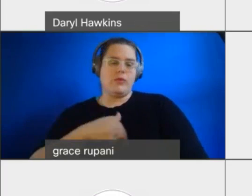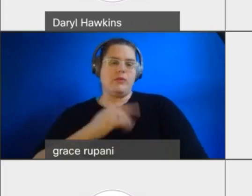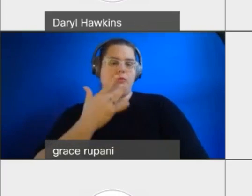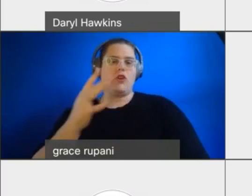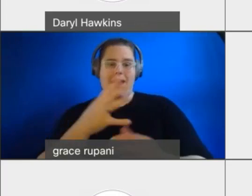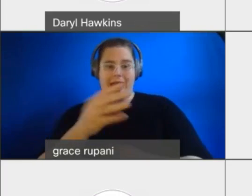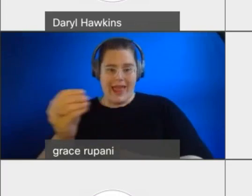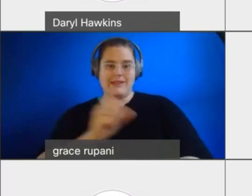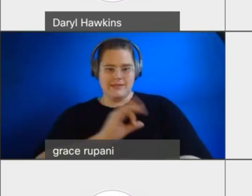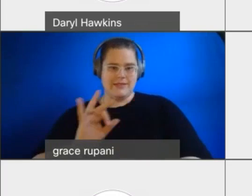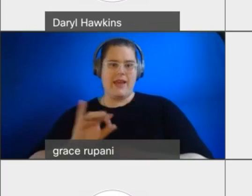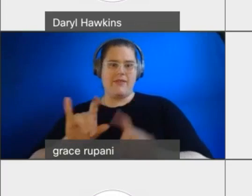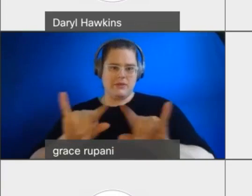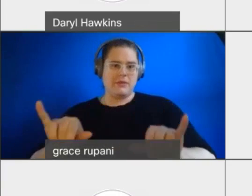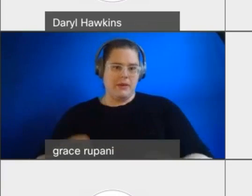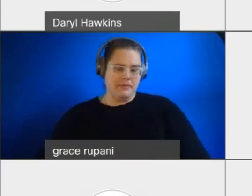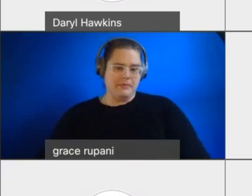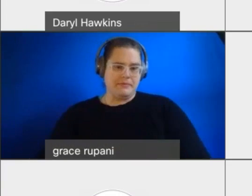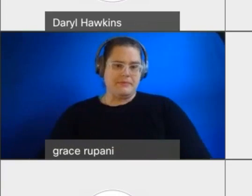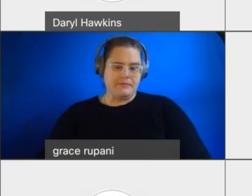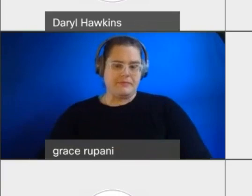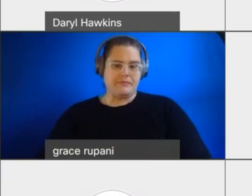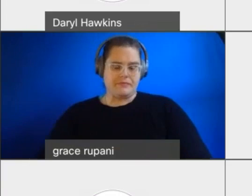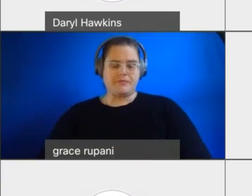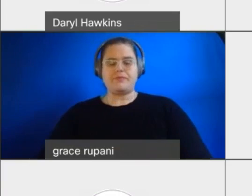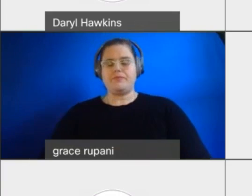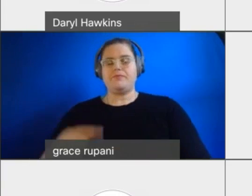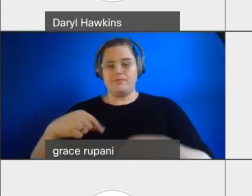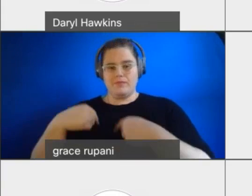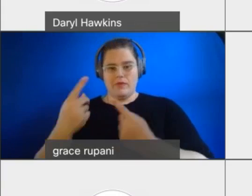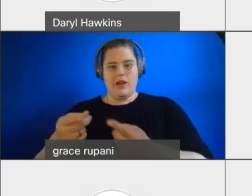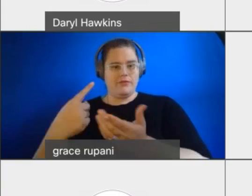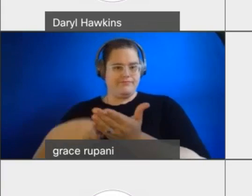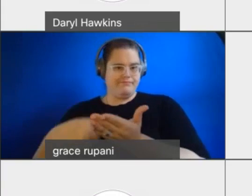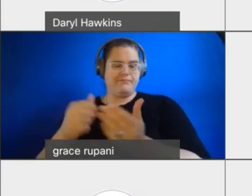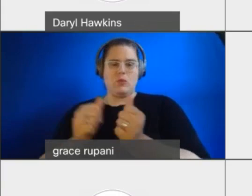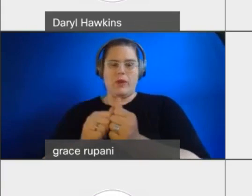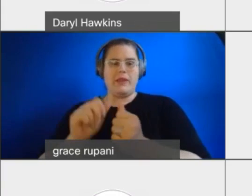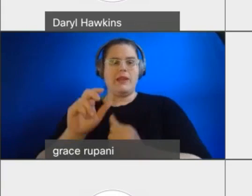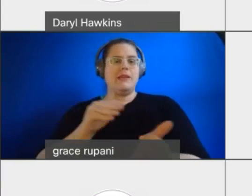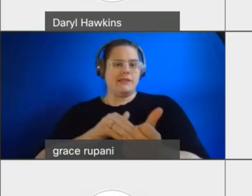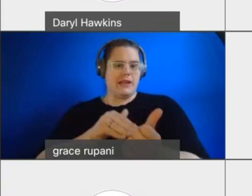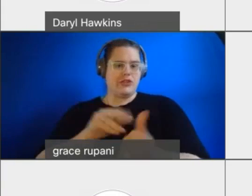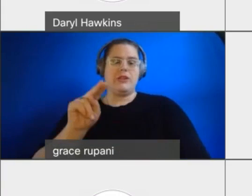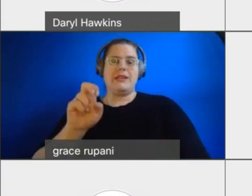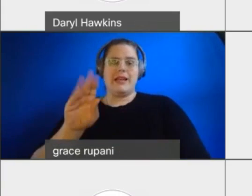And in my conversations with Dr. Nesbitt and in our conversations with